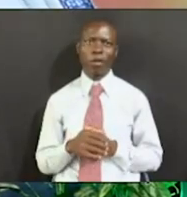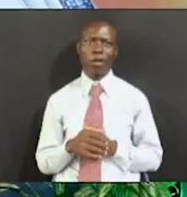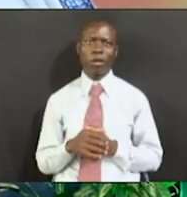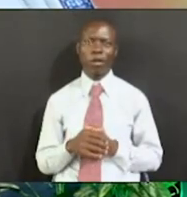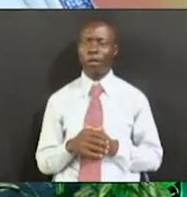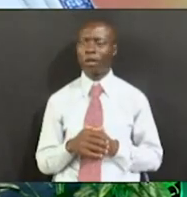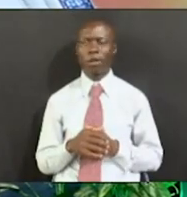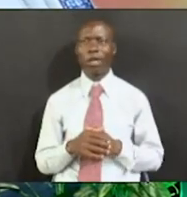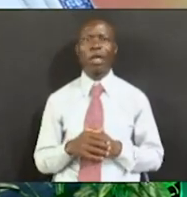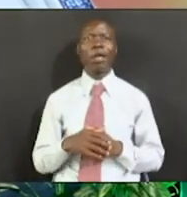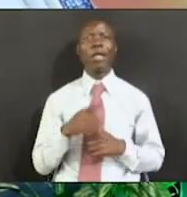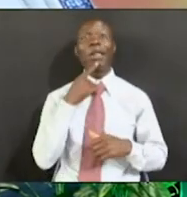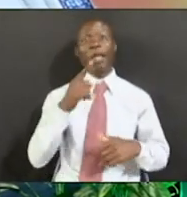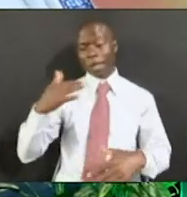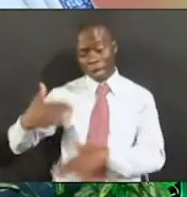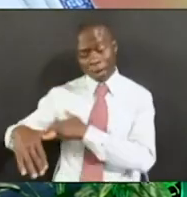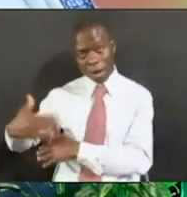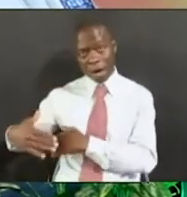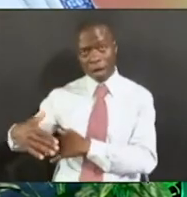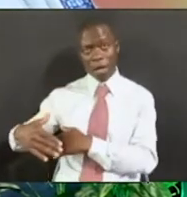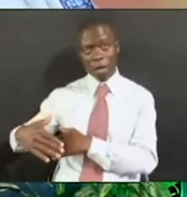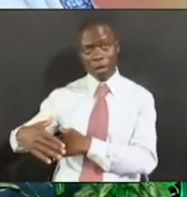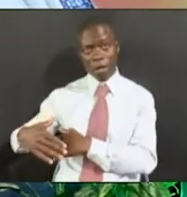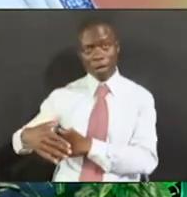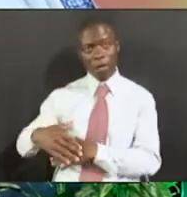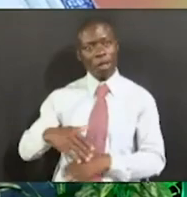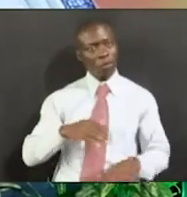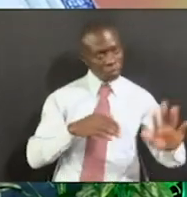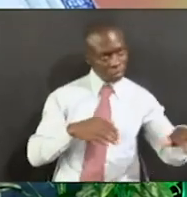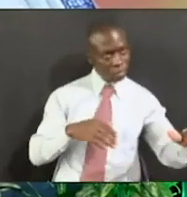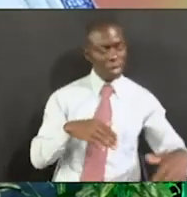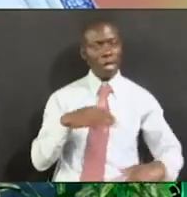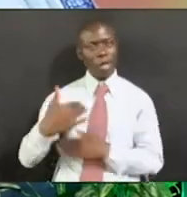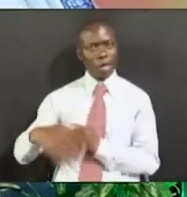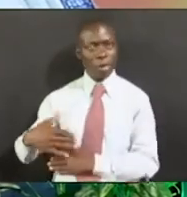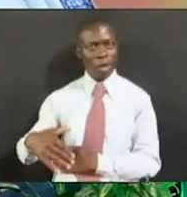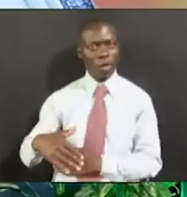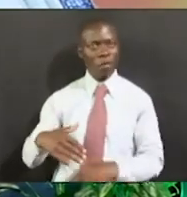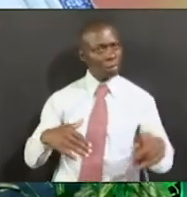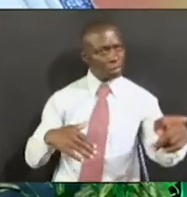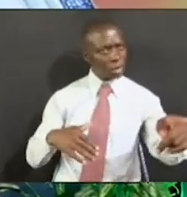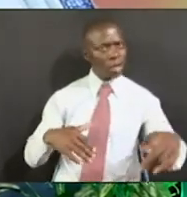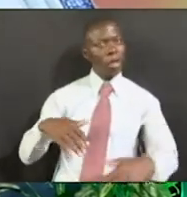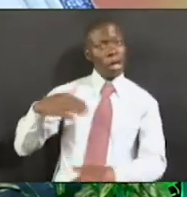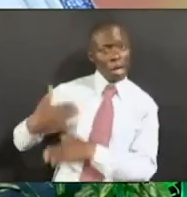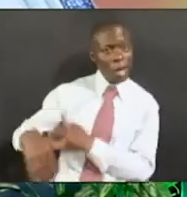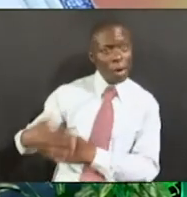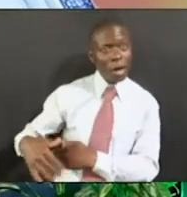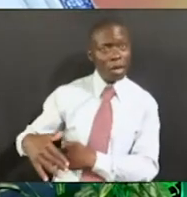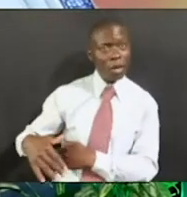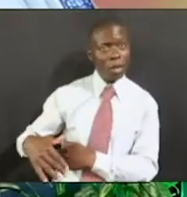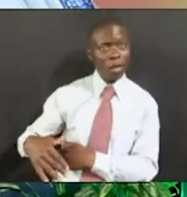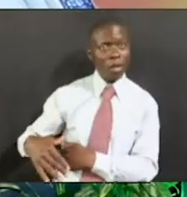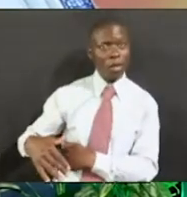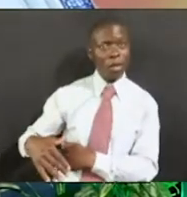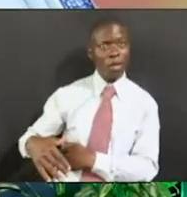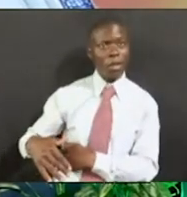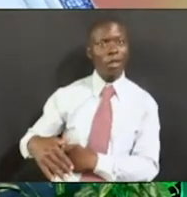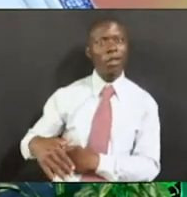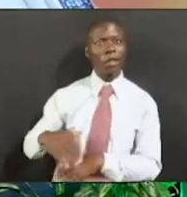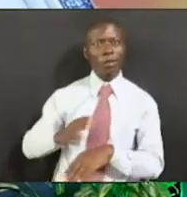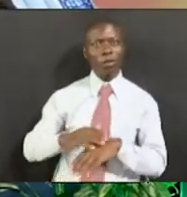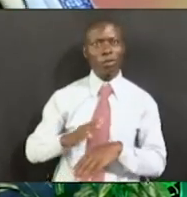Neighbor. Neighbor. Oh, all right, this side. Neighbor. Neighbor. Good now. This